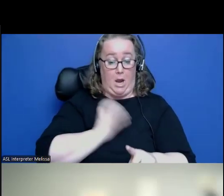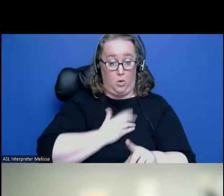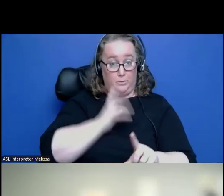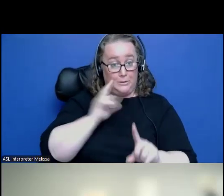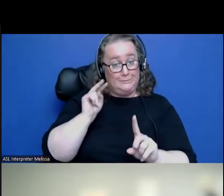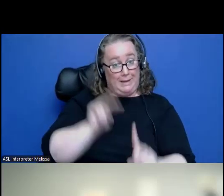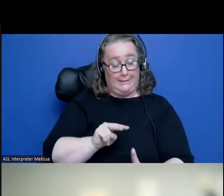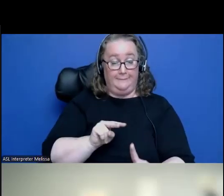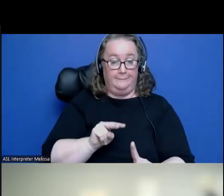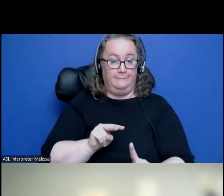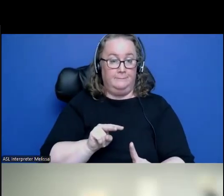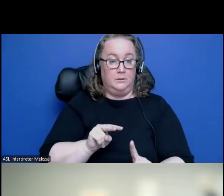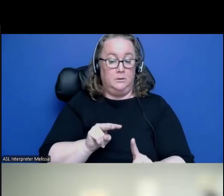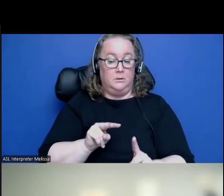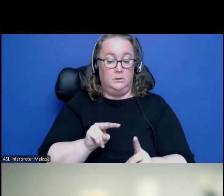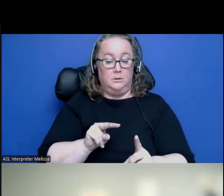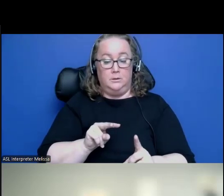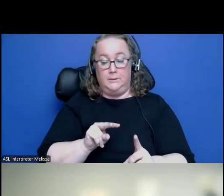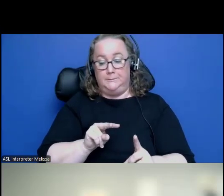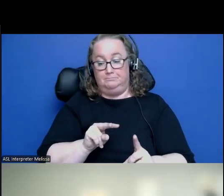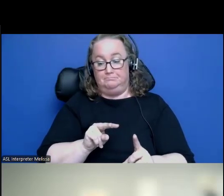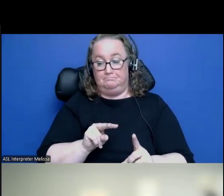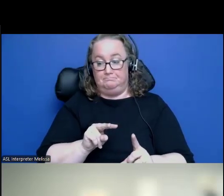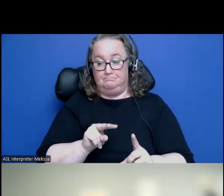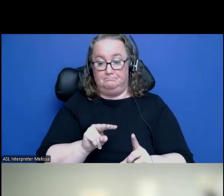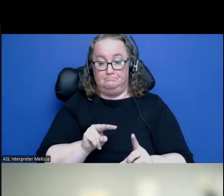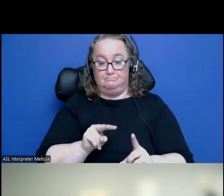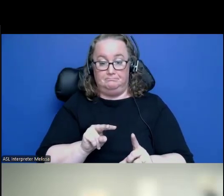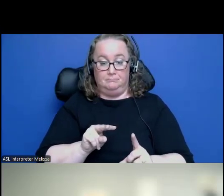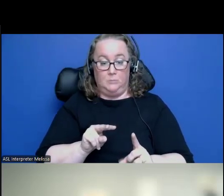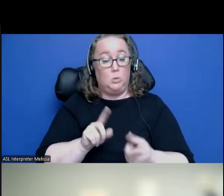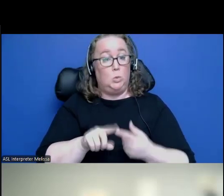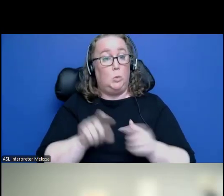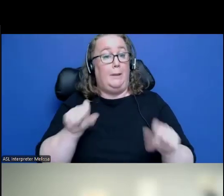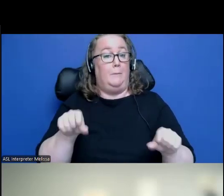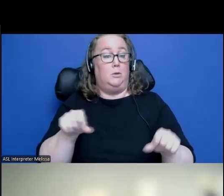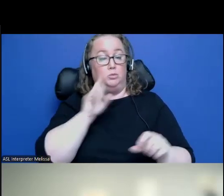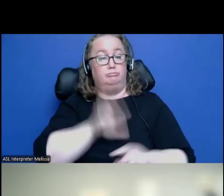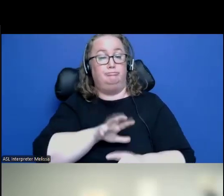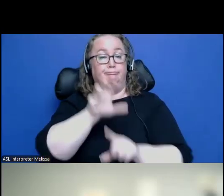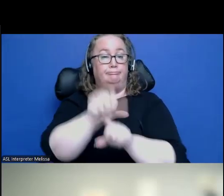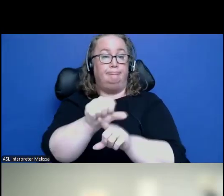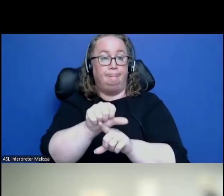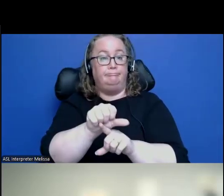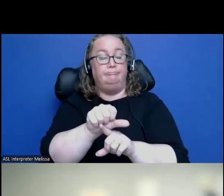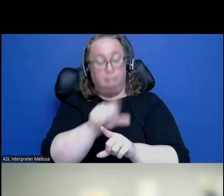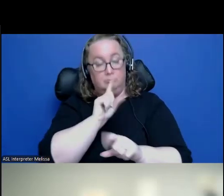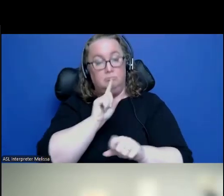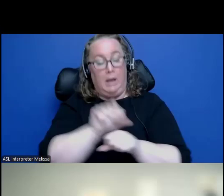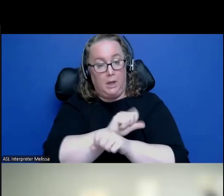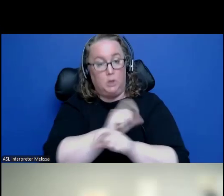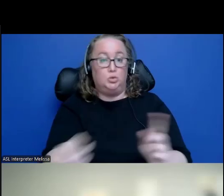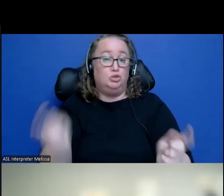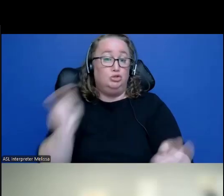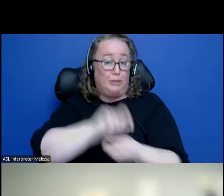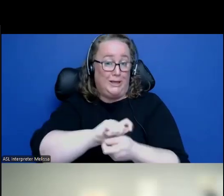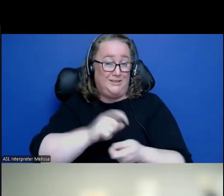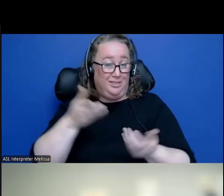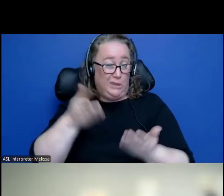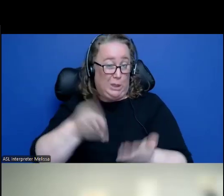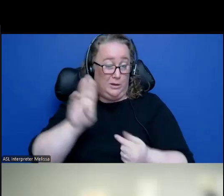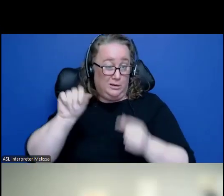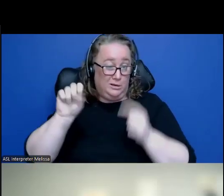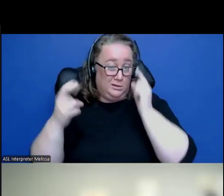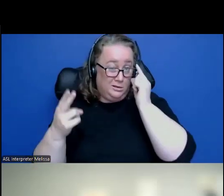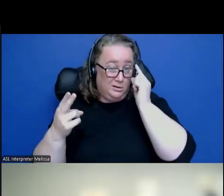in order to achieve significant, meaningful change that is necessary at Bridgewater, even